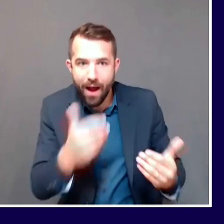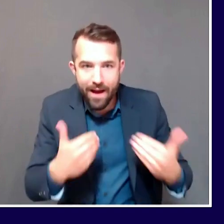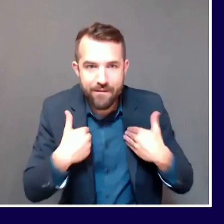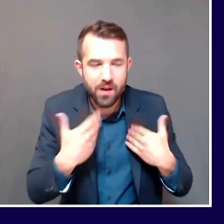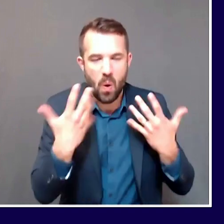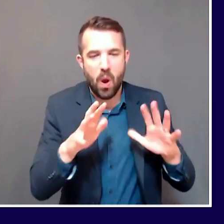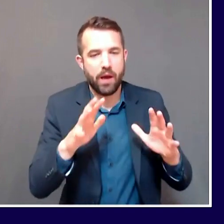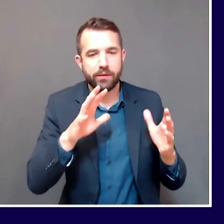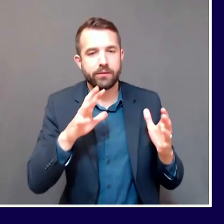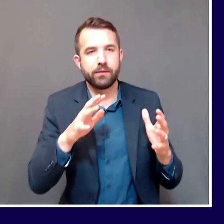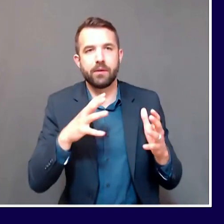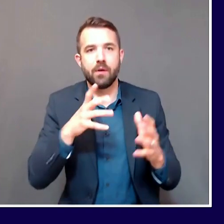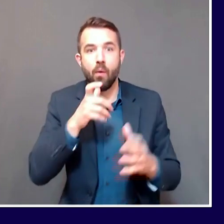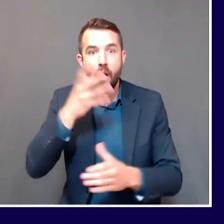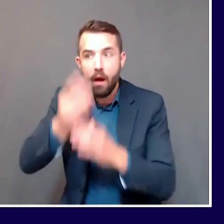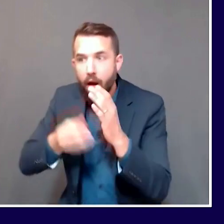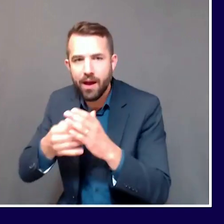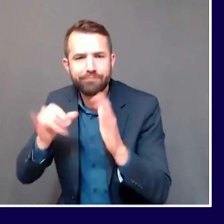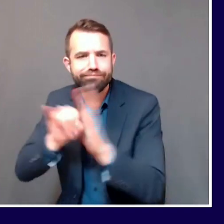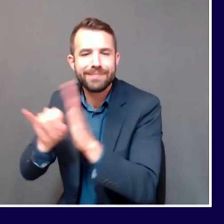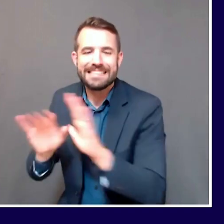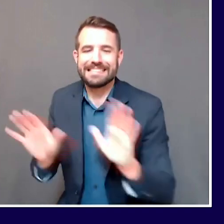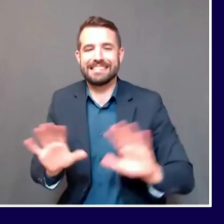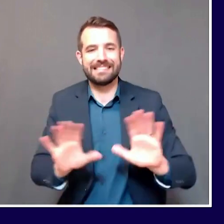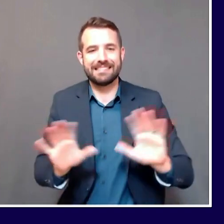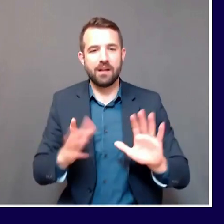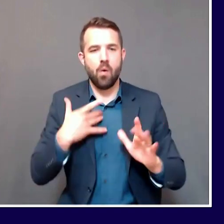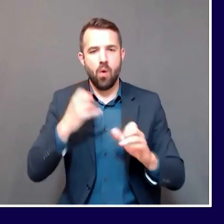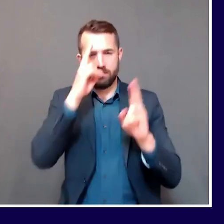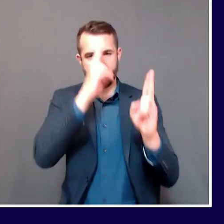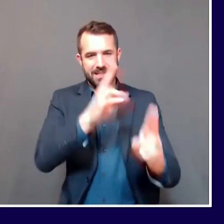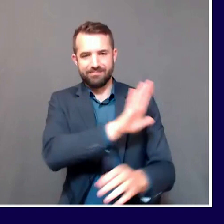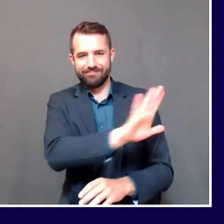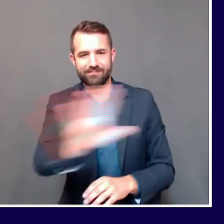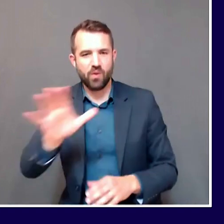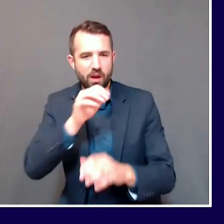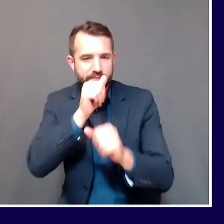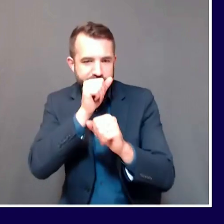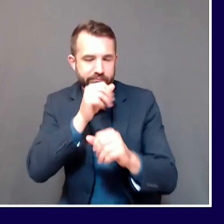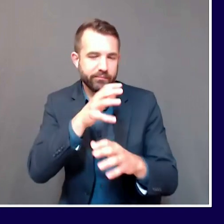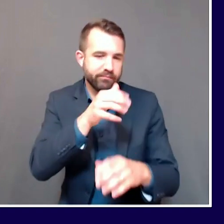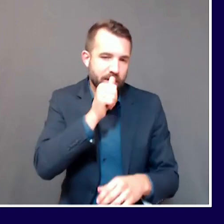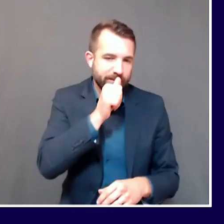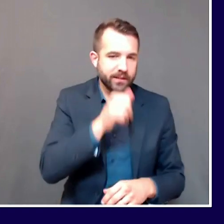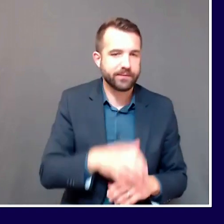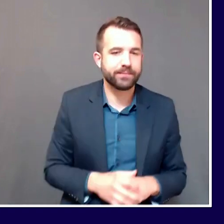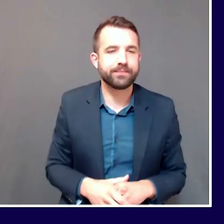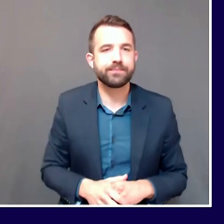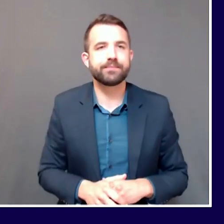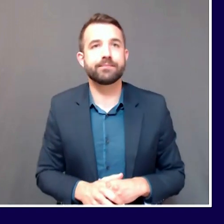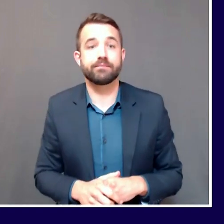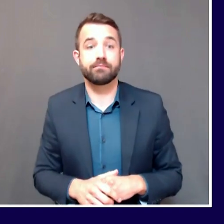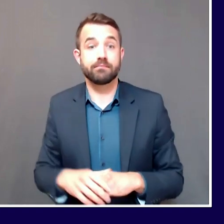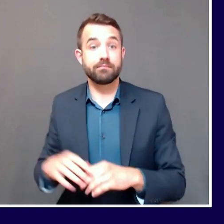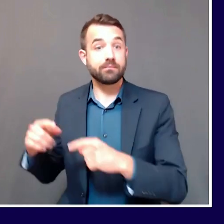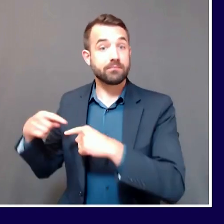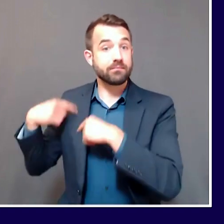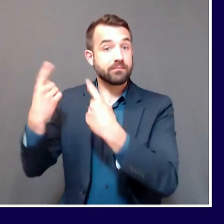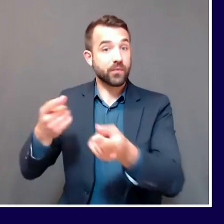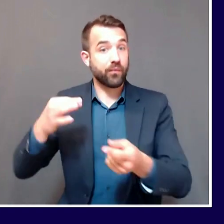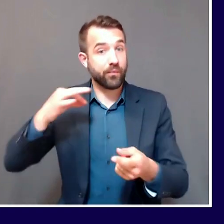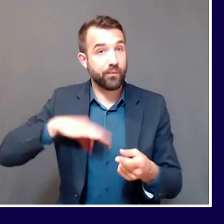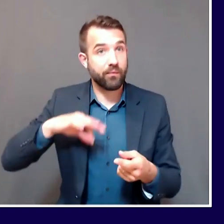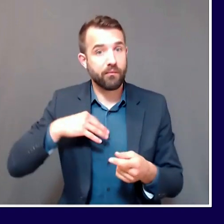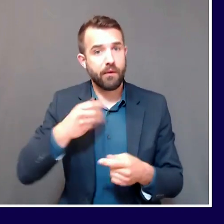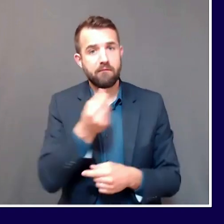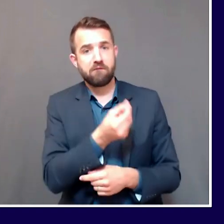who passed away as well. And again, this just speaks to the fact that Maine has had relatively few cases and a high number